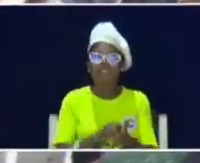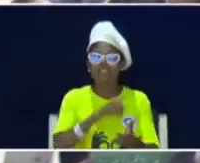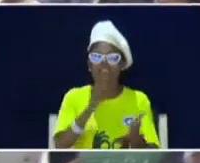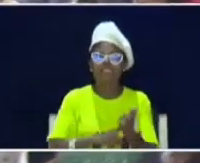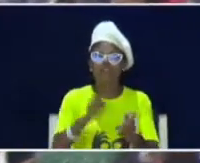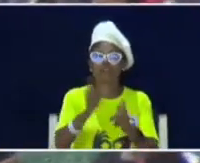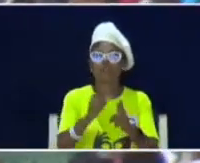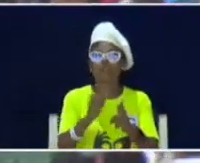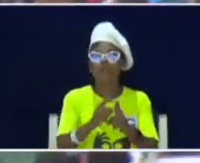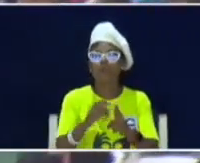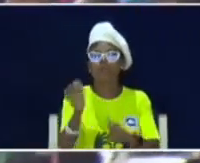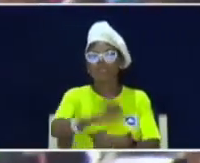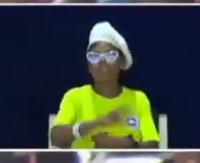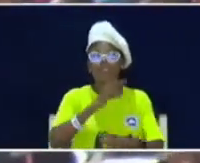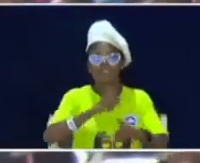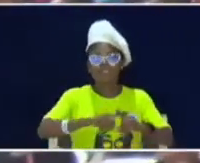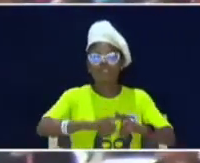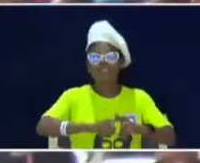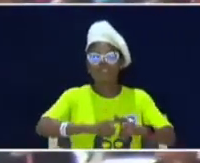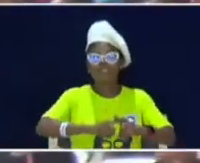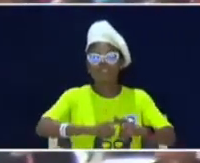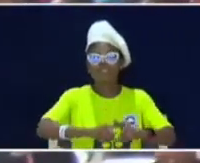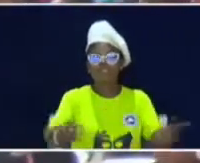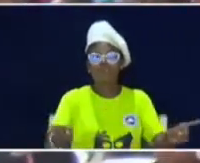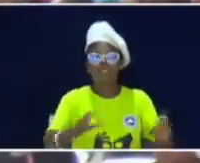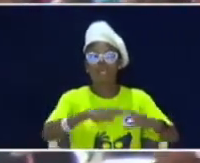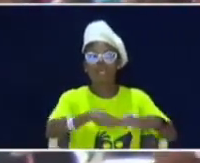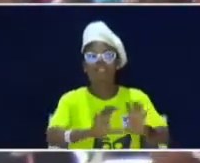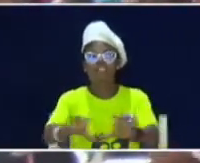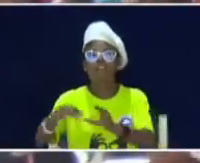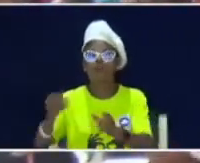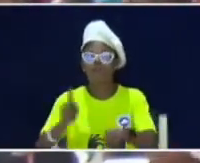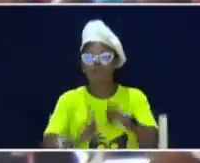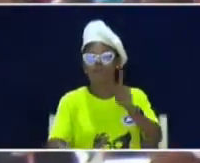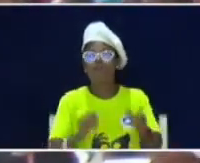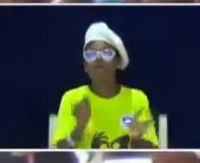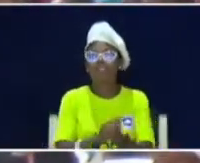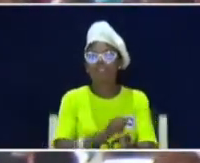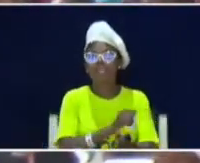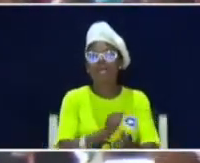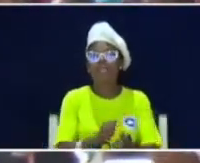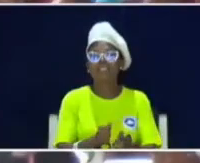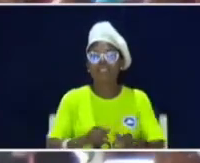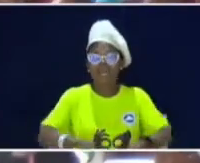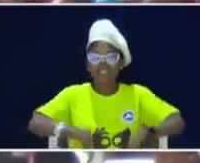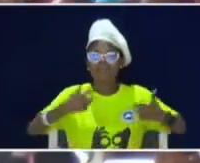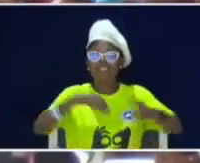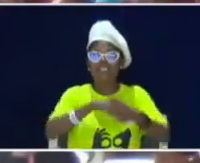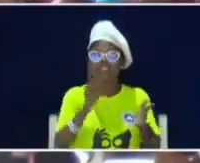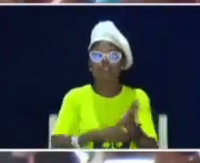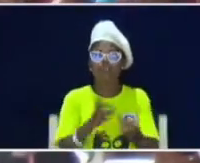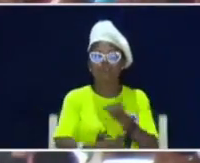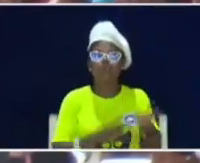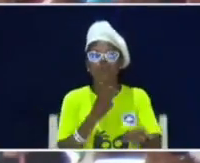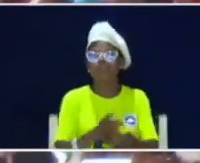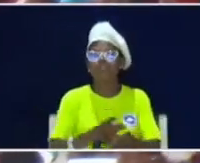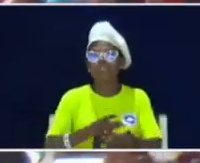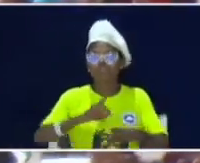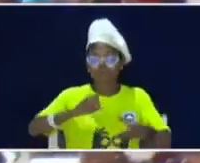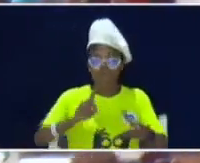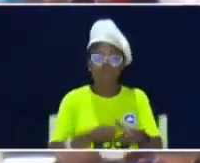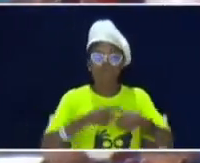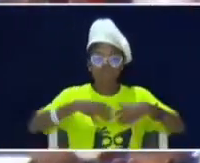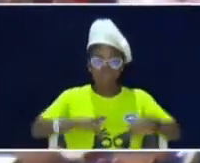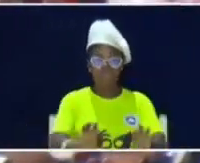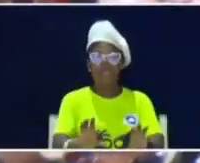world, there are three classes of people that exist in this world. The first class